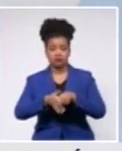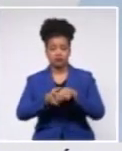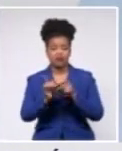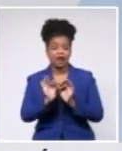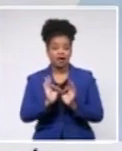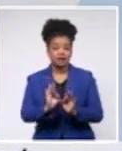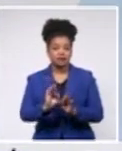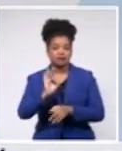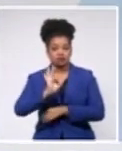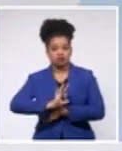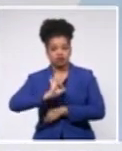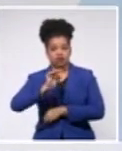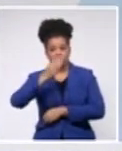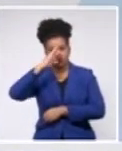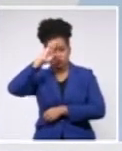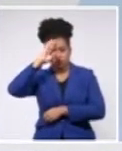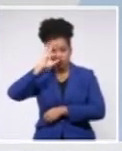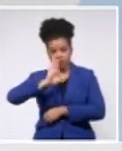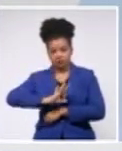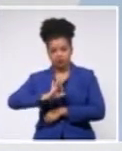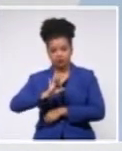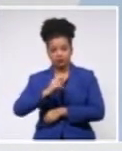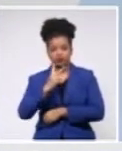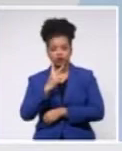3.03% and the regional rate of